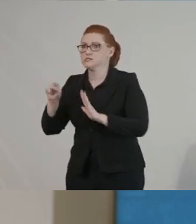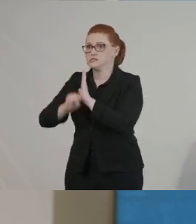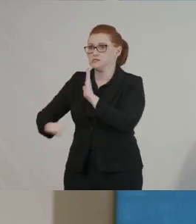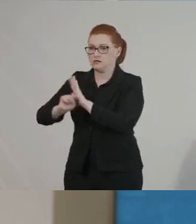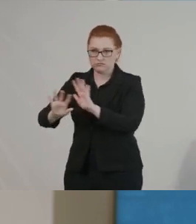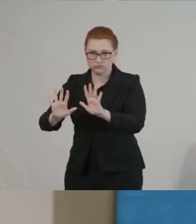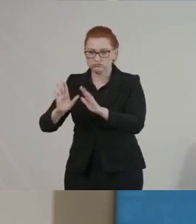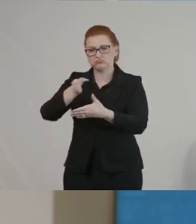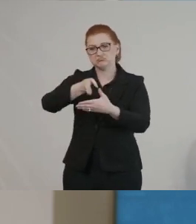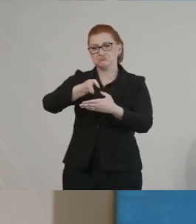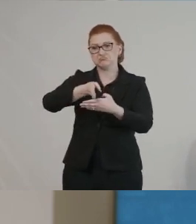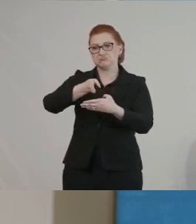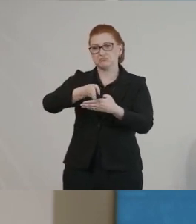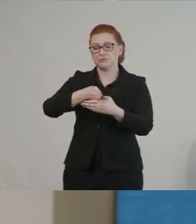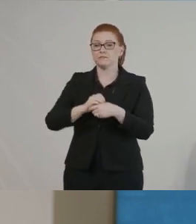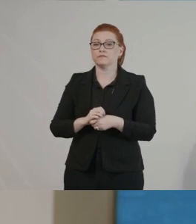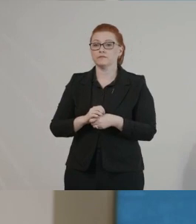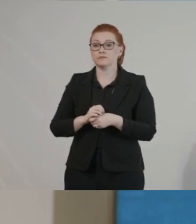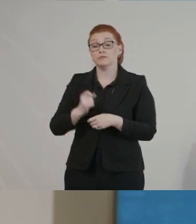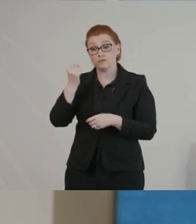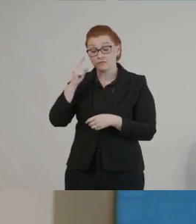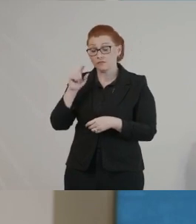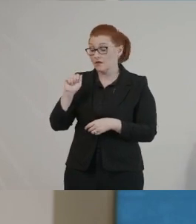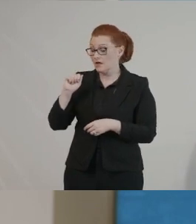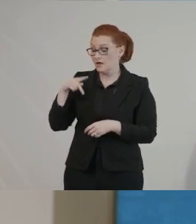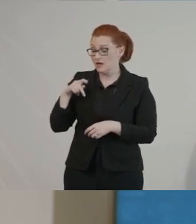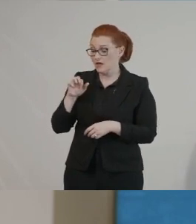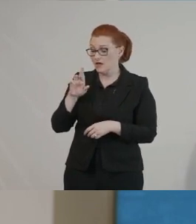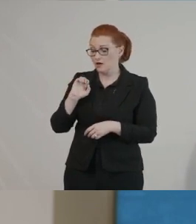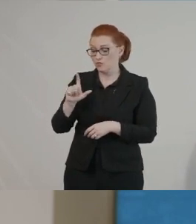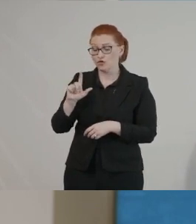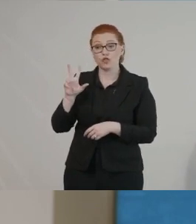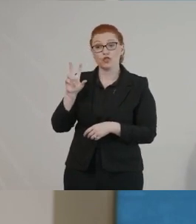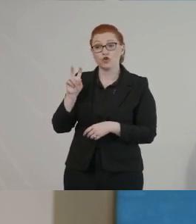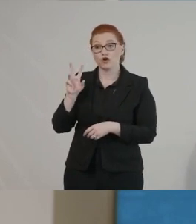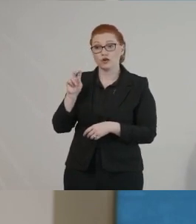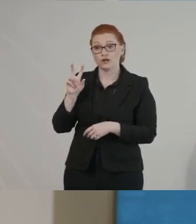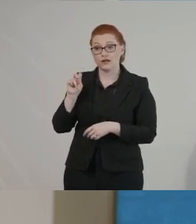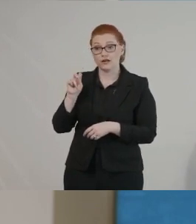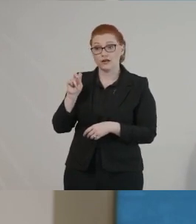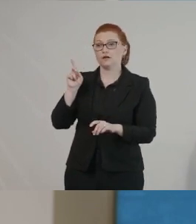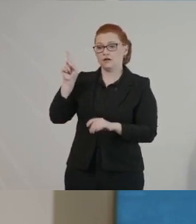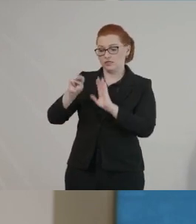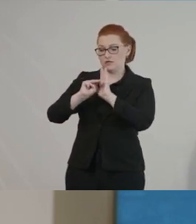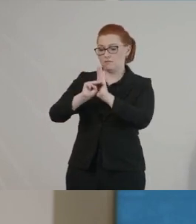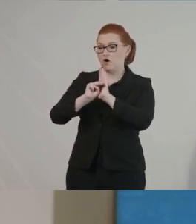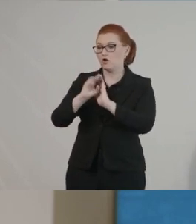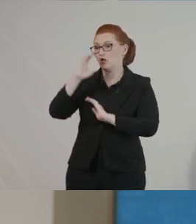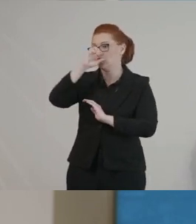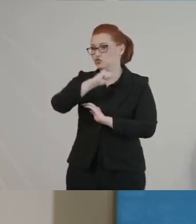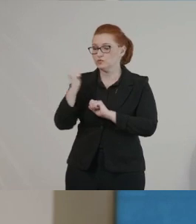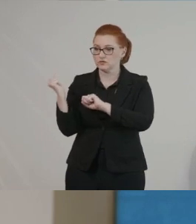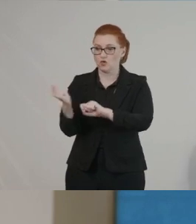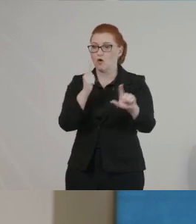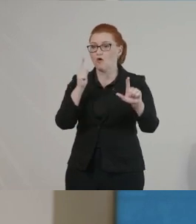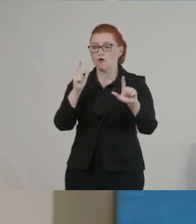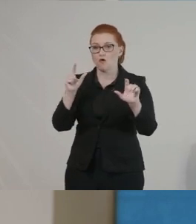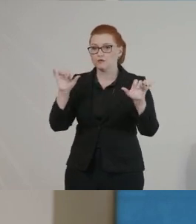the 30th of April, they've assumed that all mitigation strategies are lifted, and they give a projection